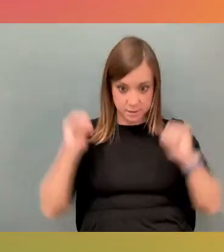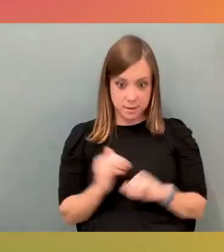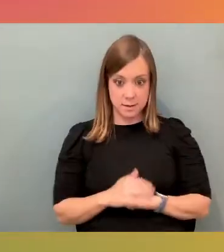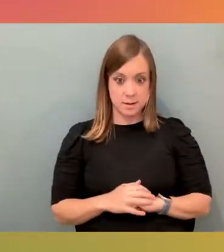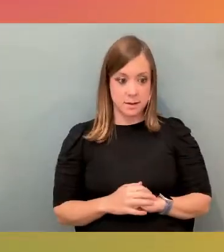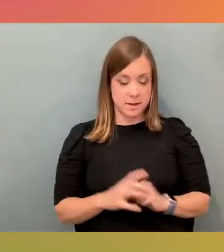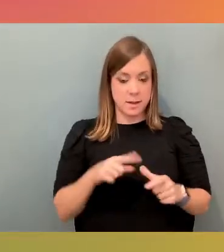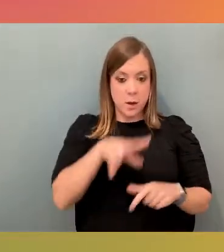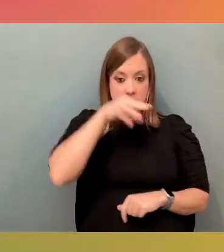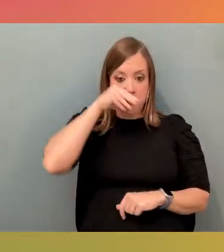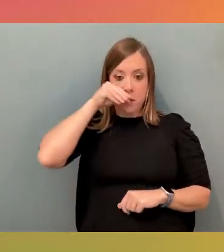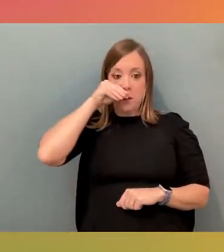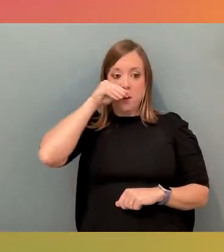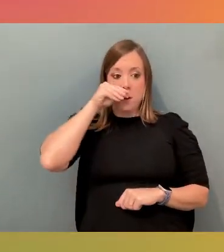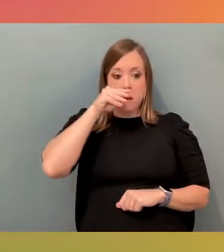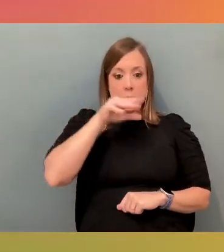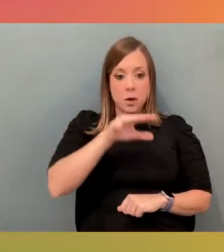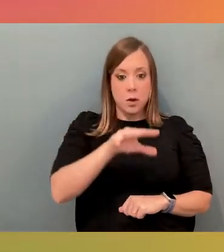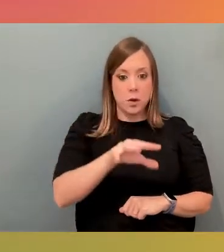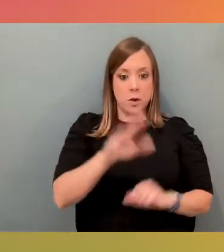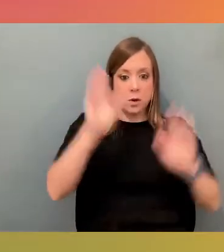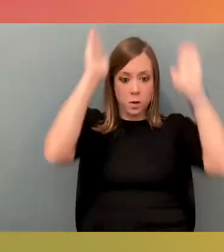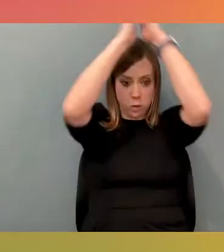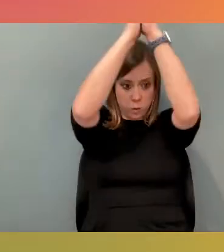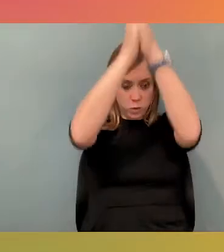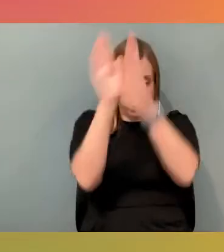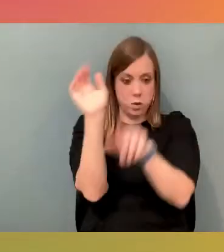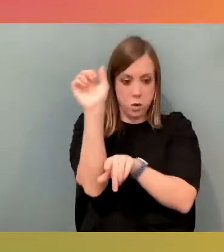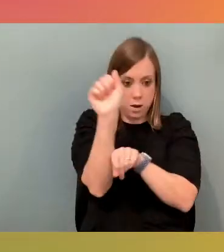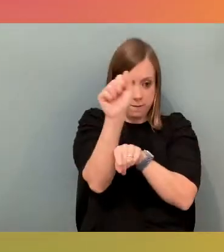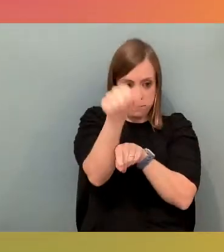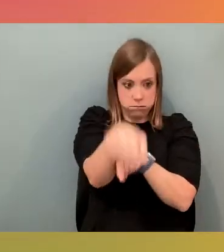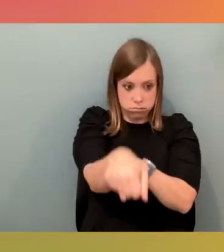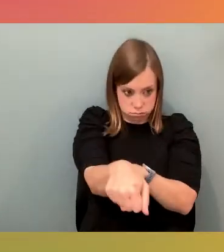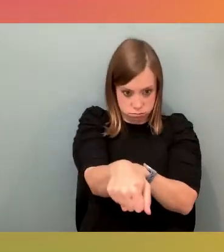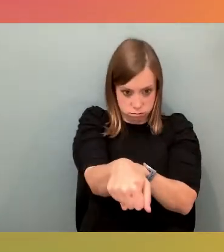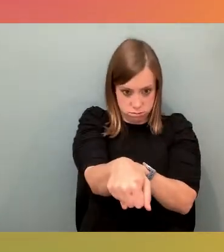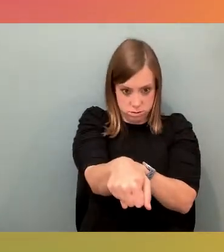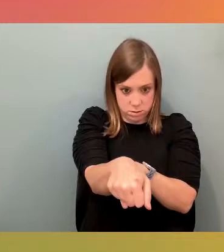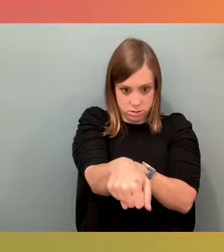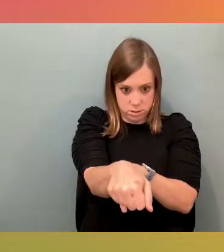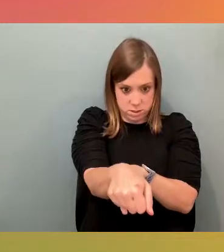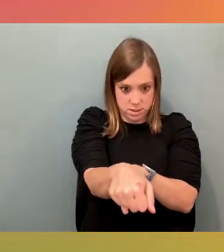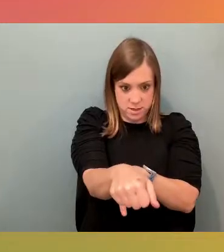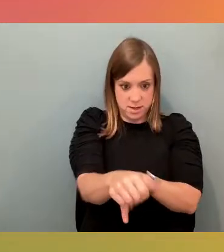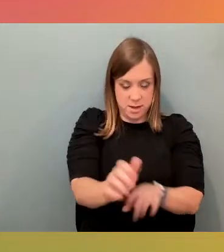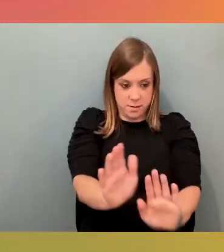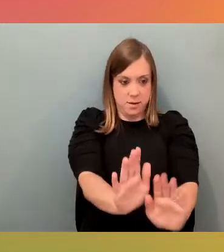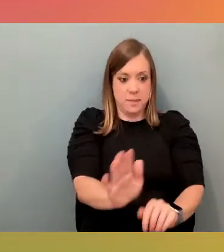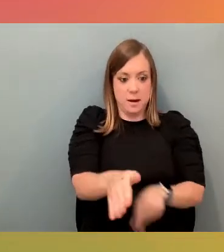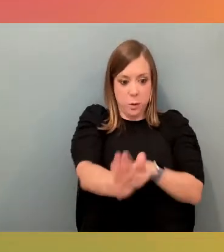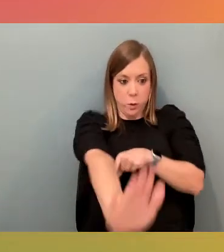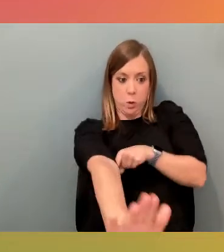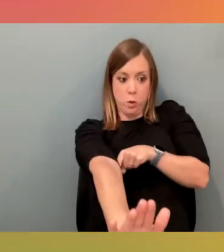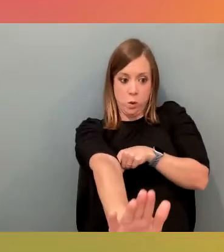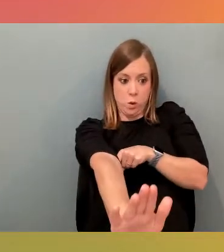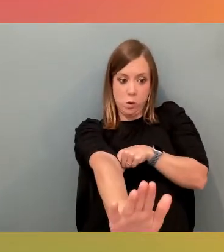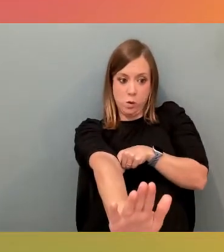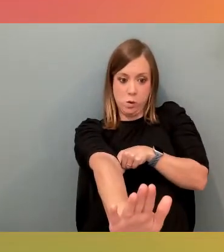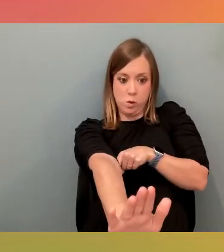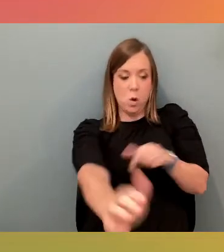Inhale. And exhale, fold to your Ardha Hanuman, maybe coming right to that active variation with the fingertips reaching